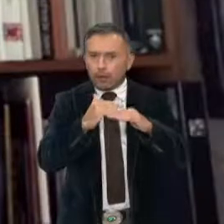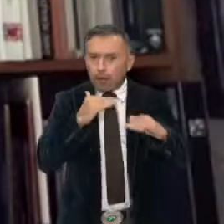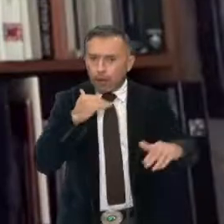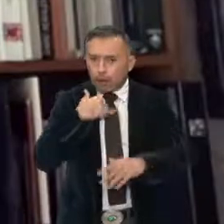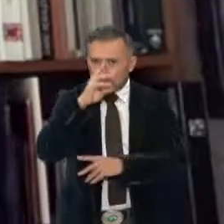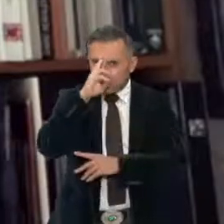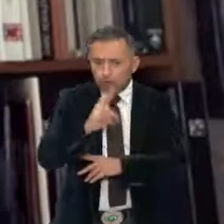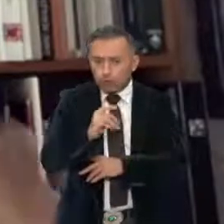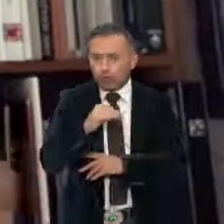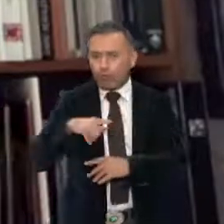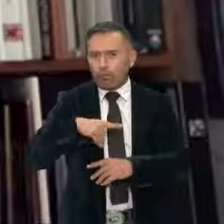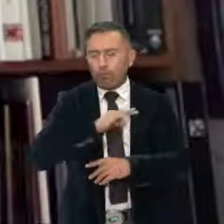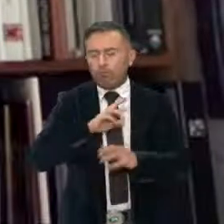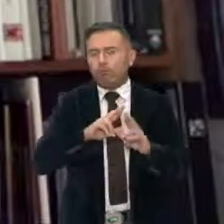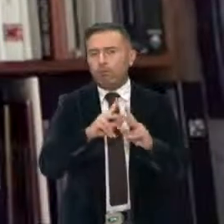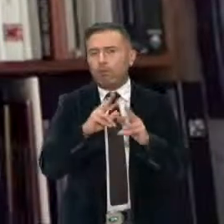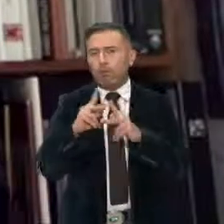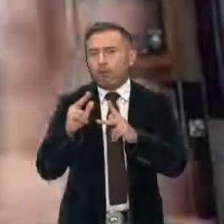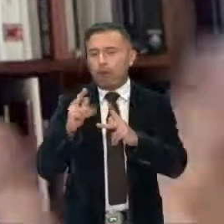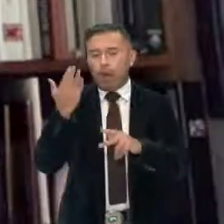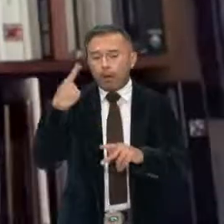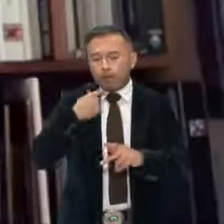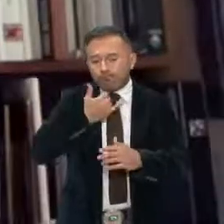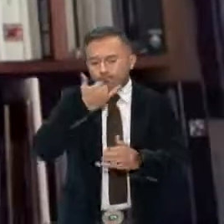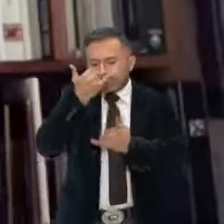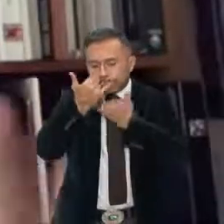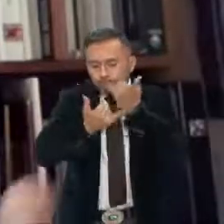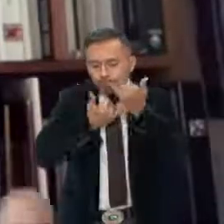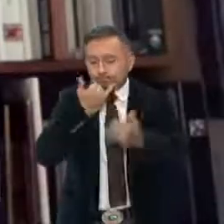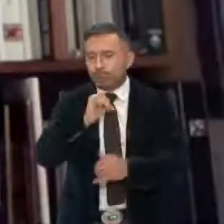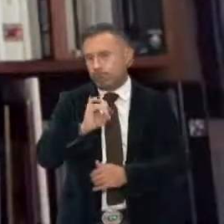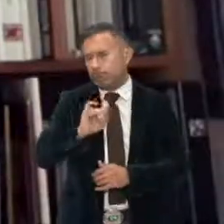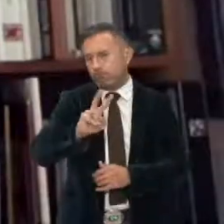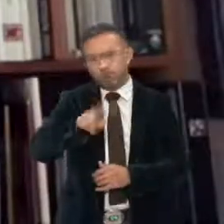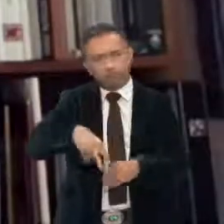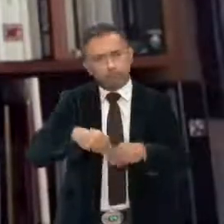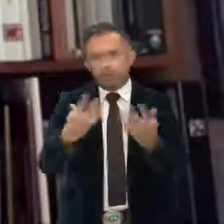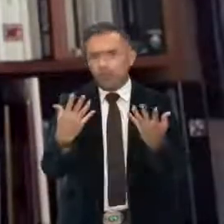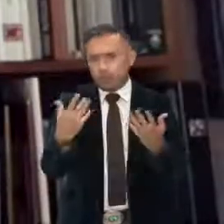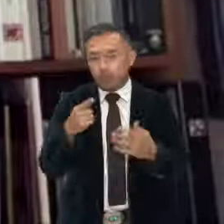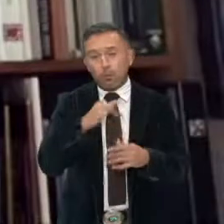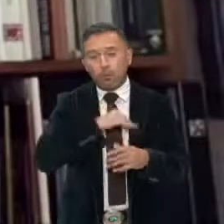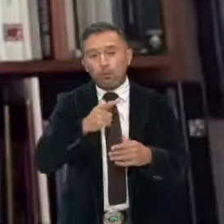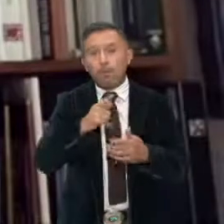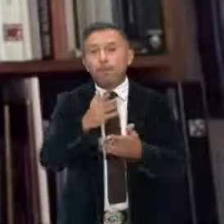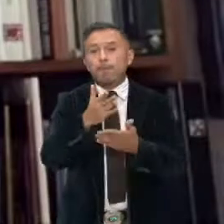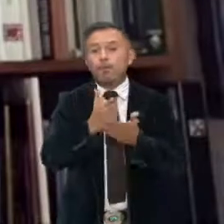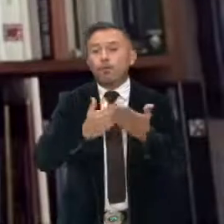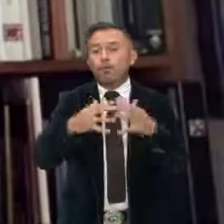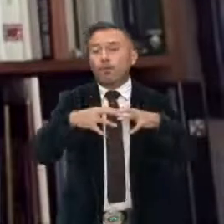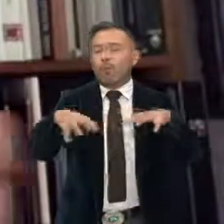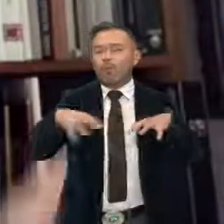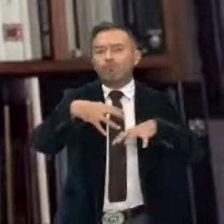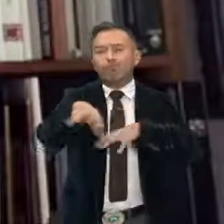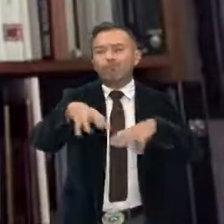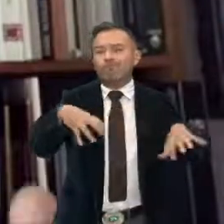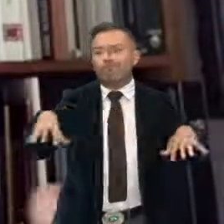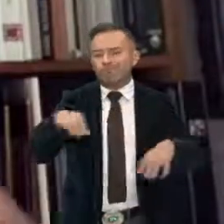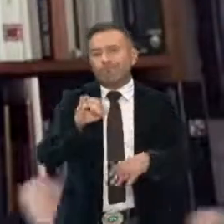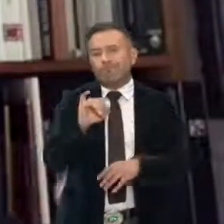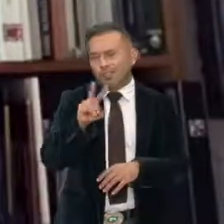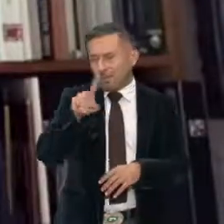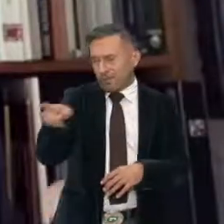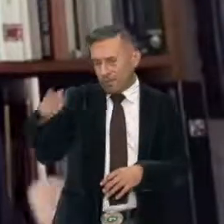equity, equality, and respect for the powers of the states. I agree with